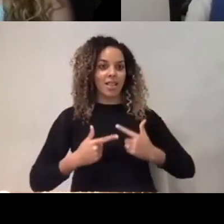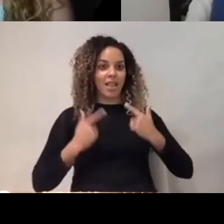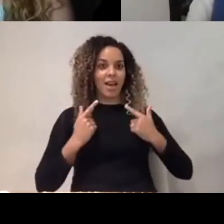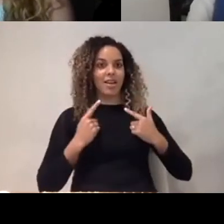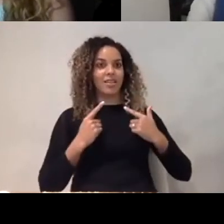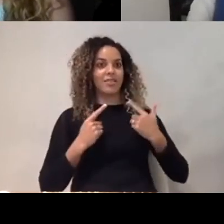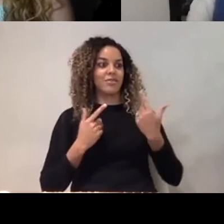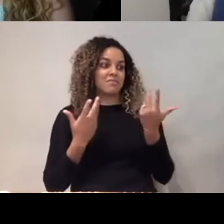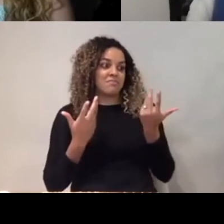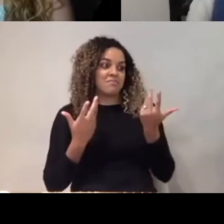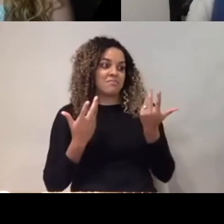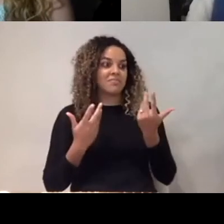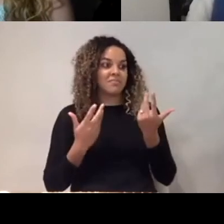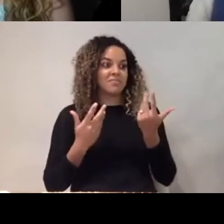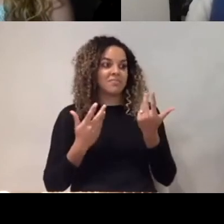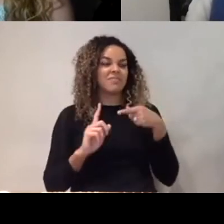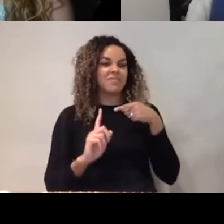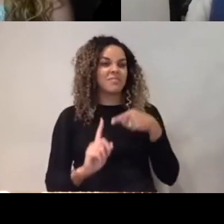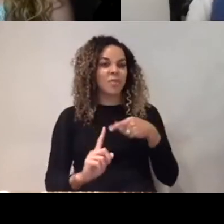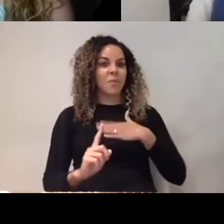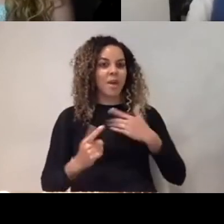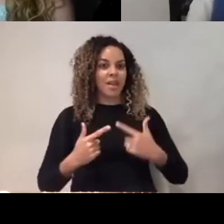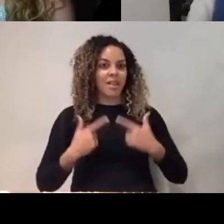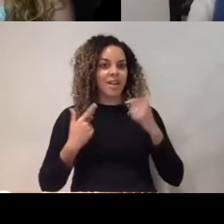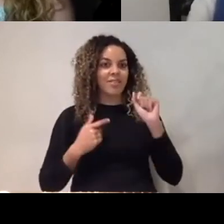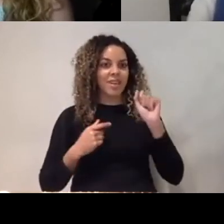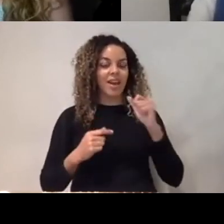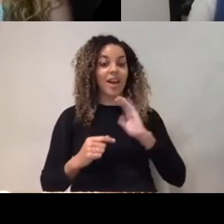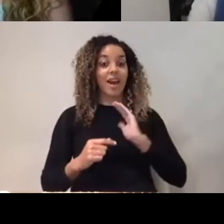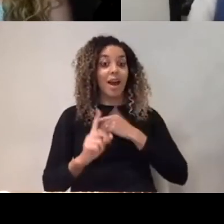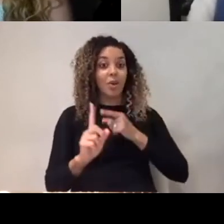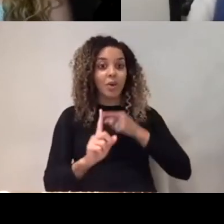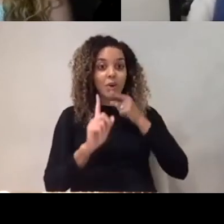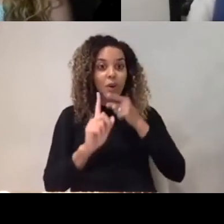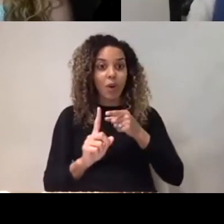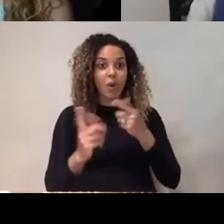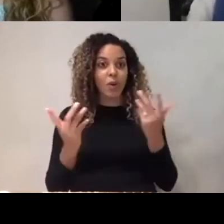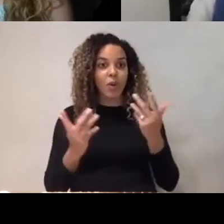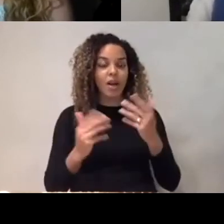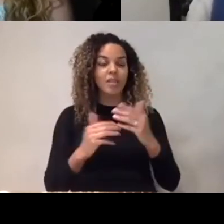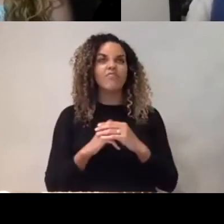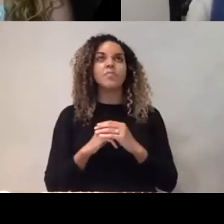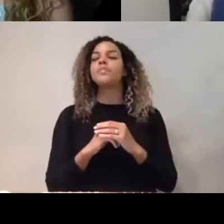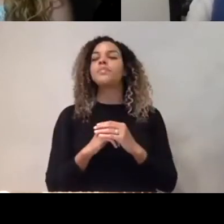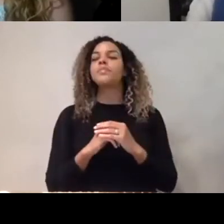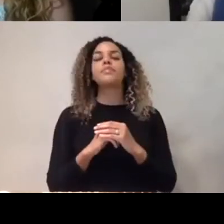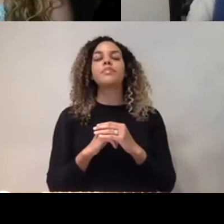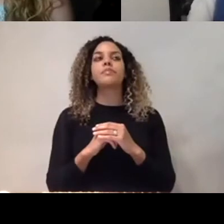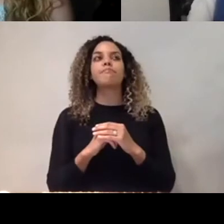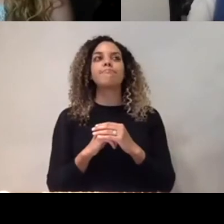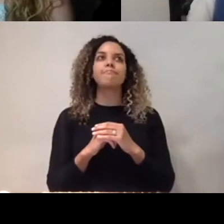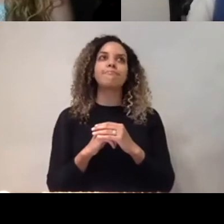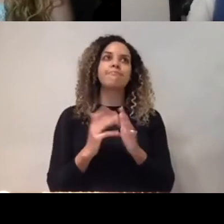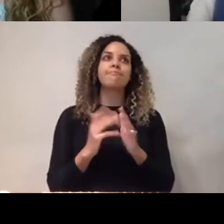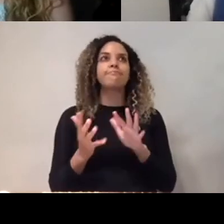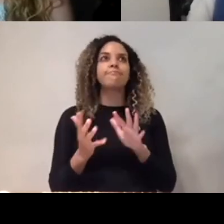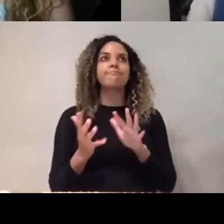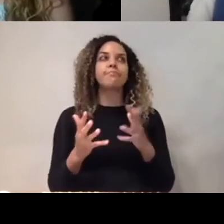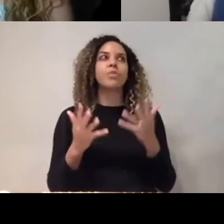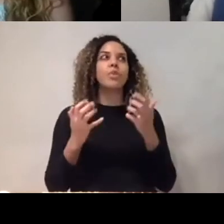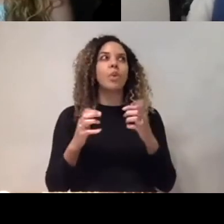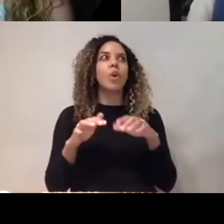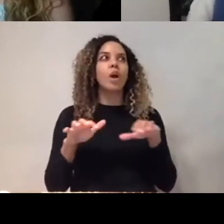basically. Our goal is to kind of do